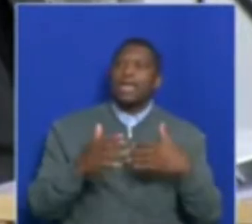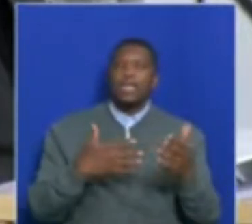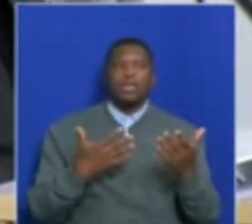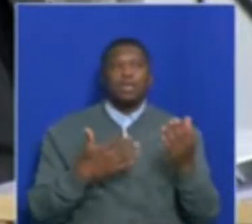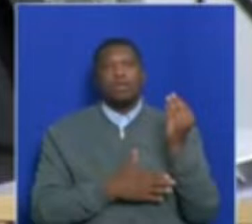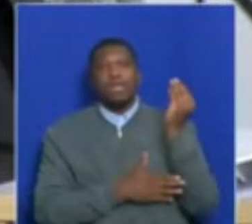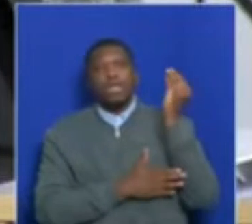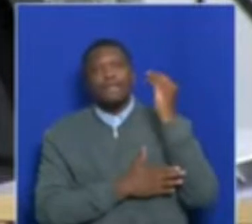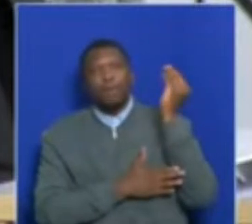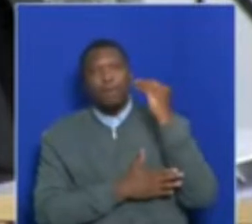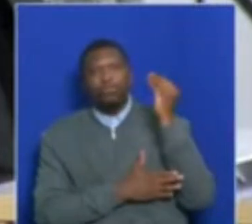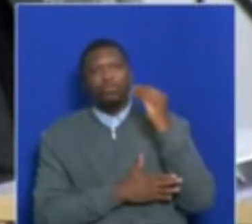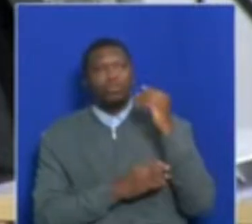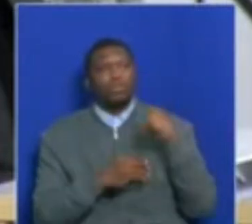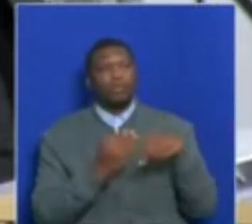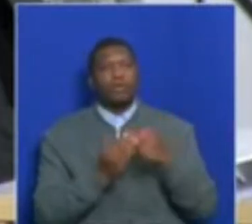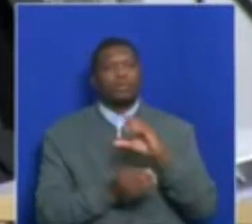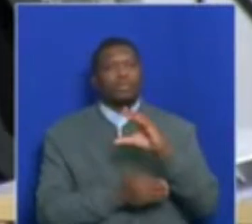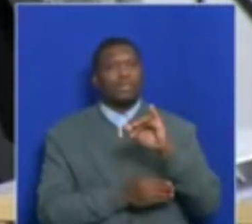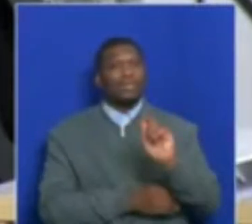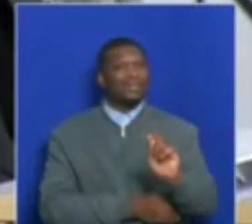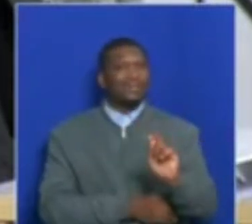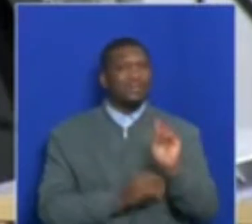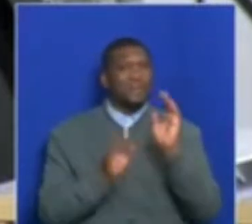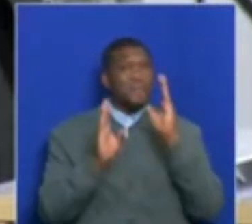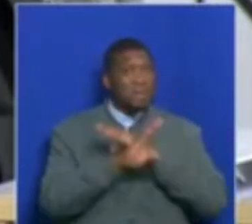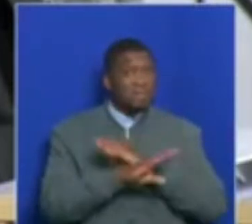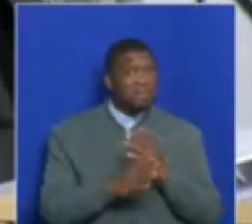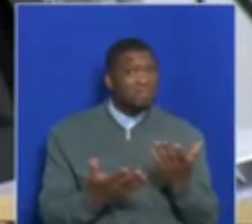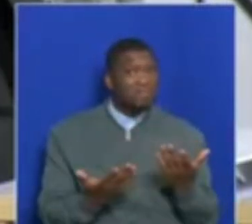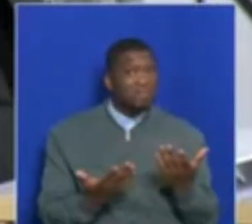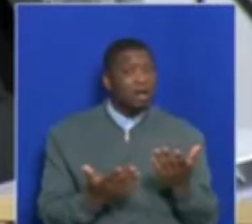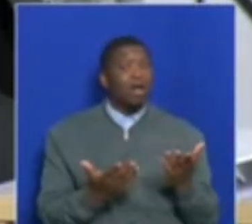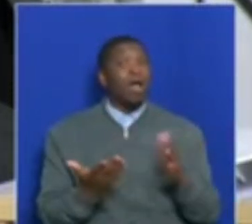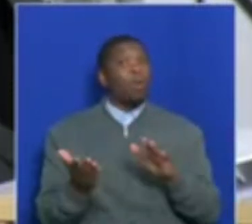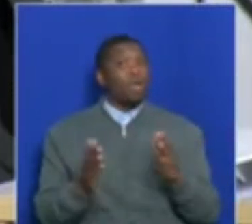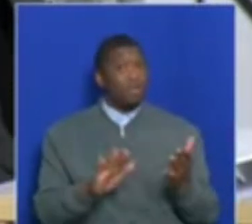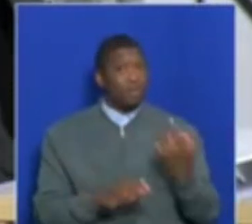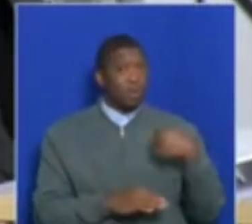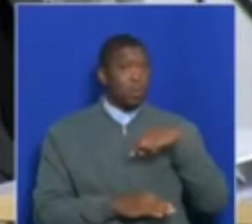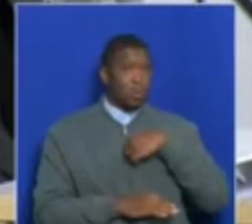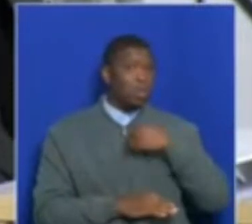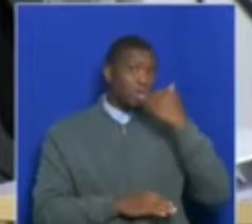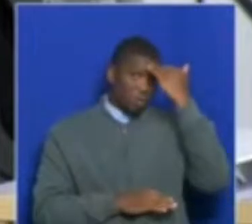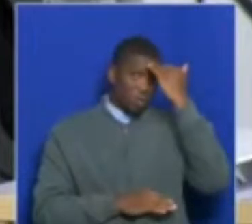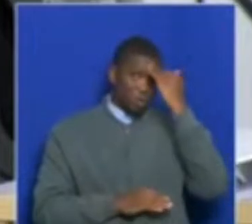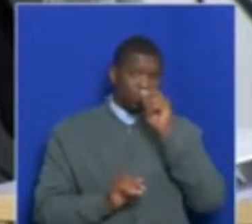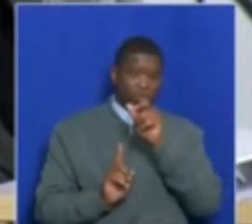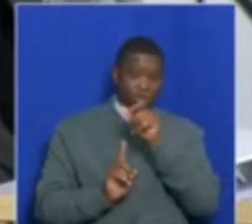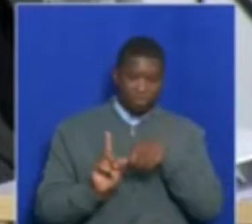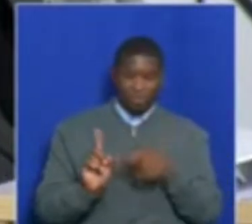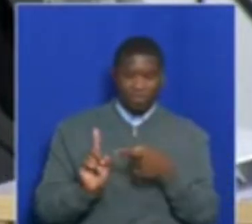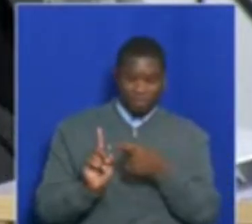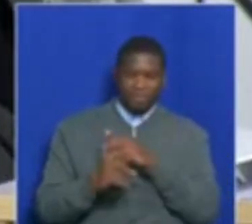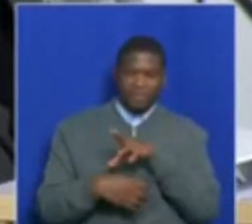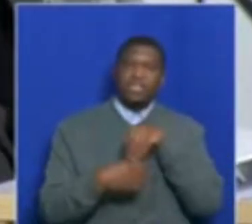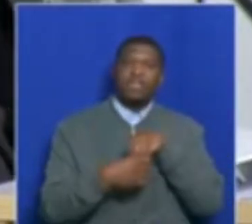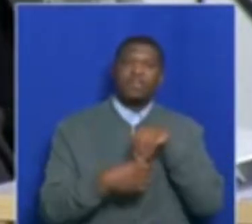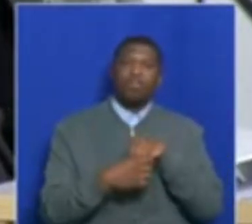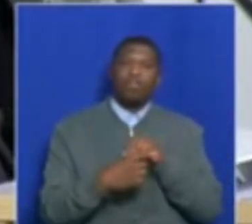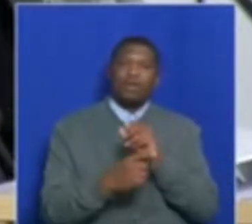cash in transit. However, we know that the deceased was involved in the taxi industry,